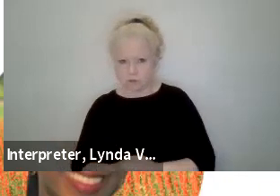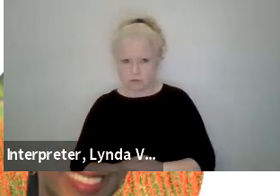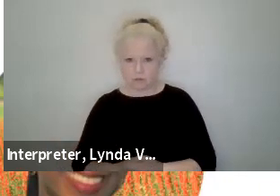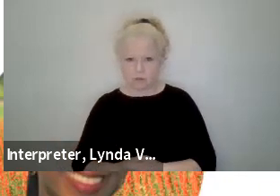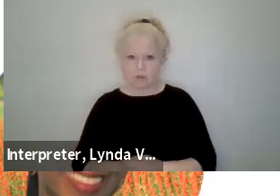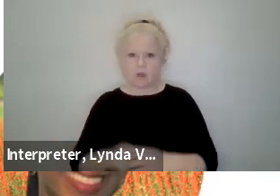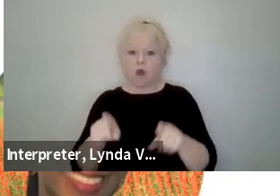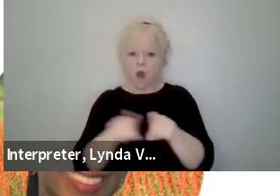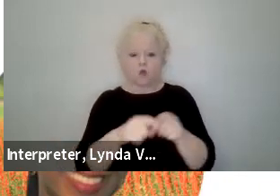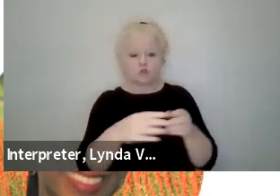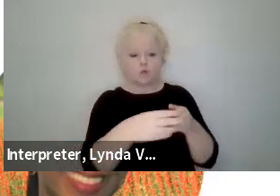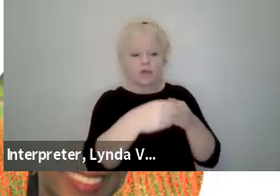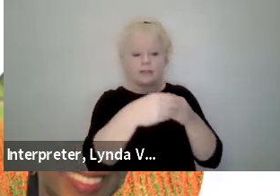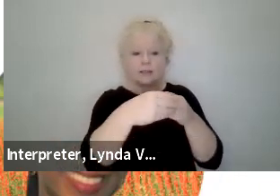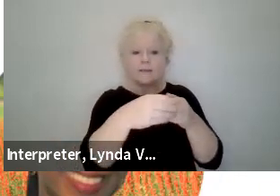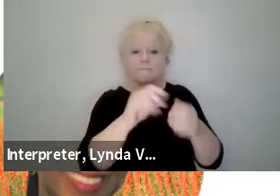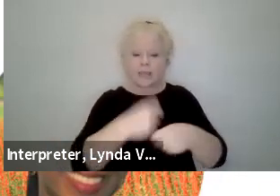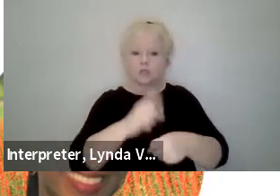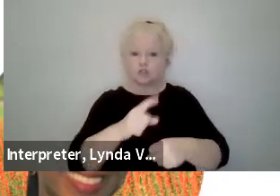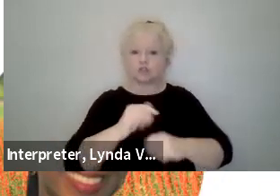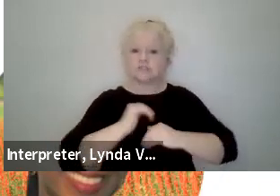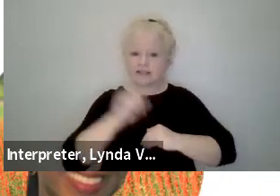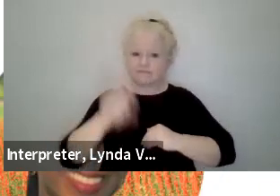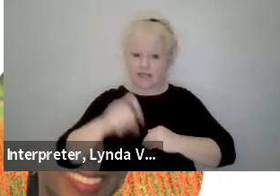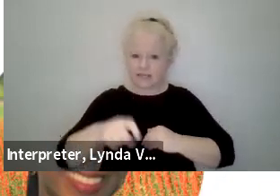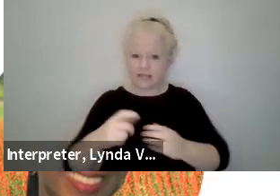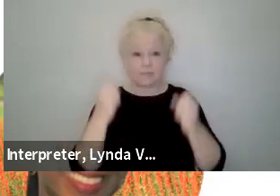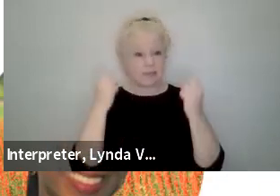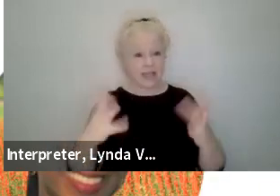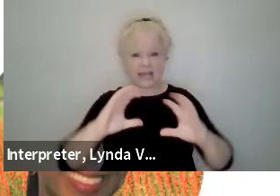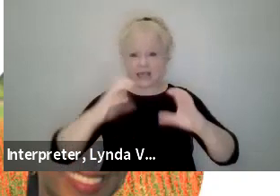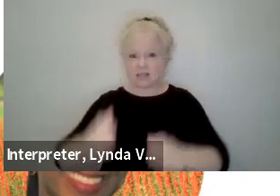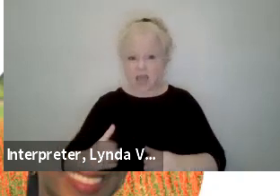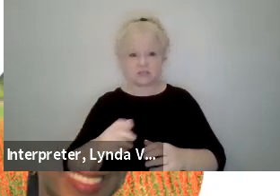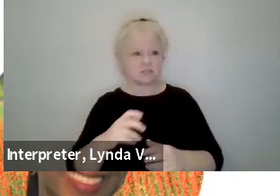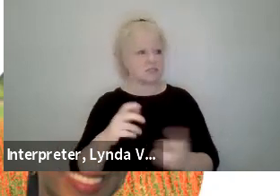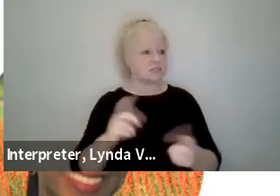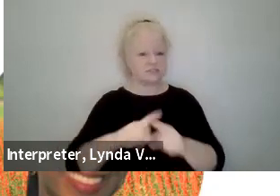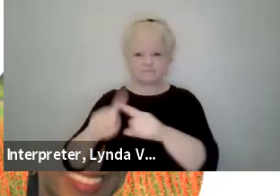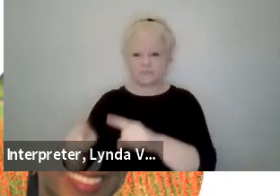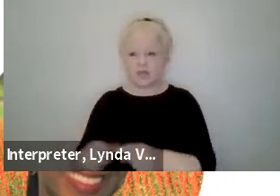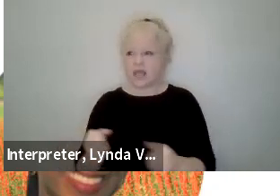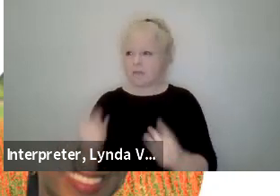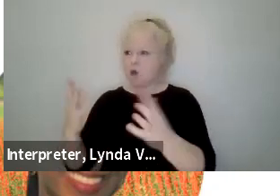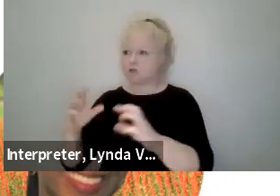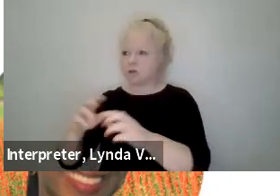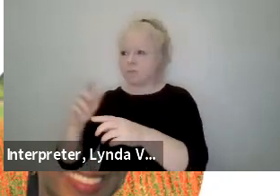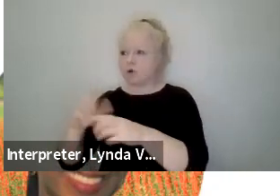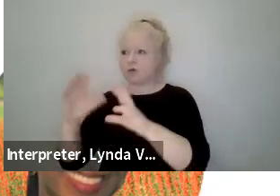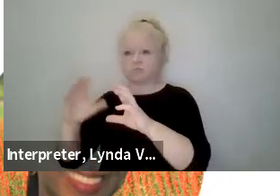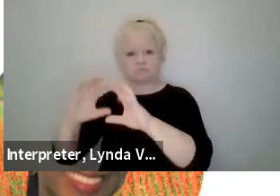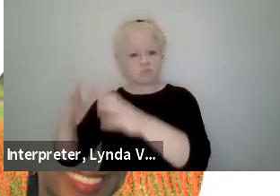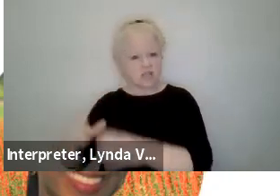meeting individual needs via multiple facets and platforms. Having multiple teaching and learning